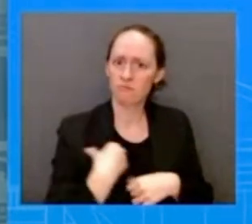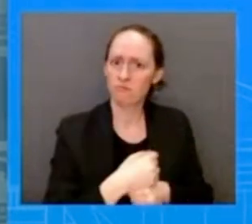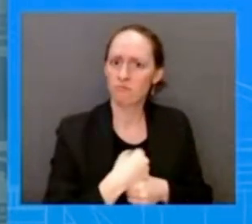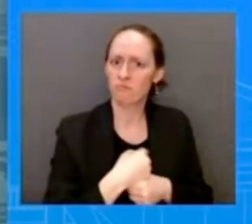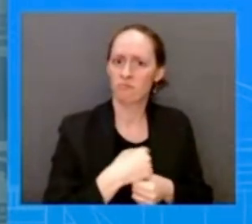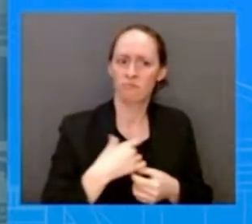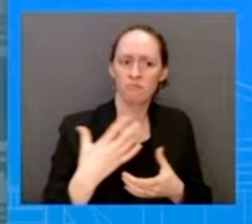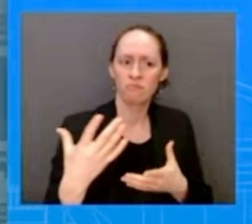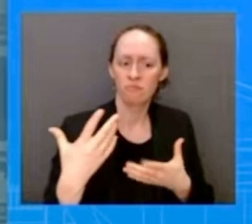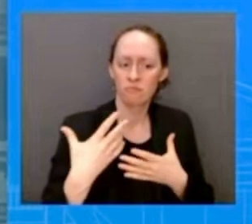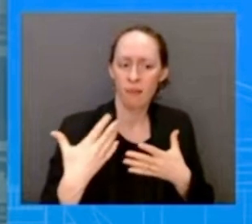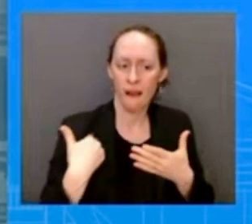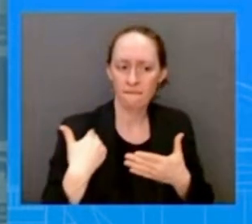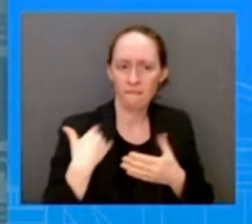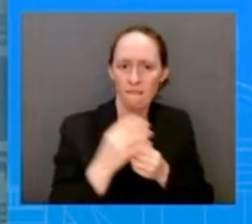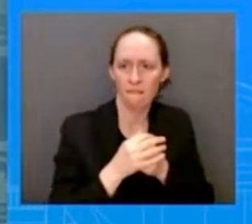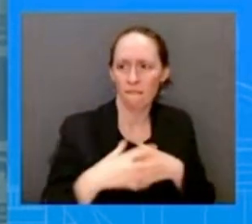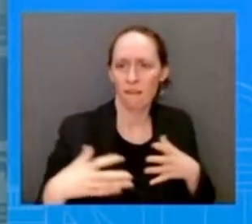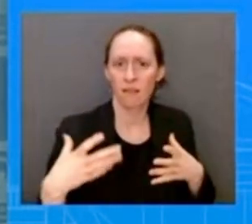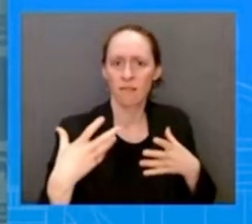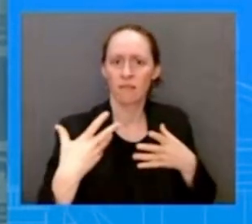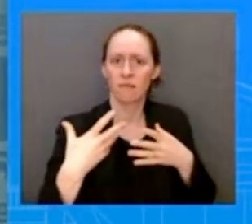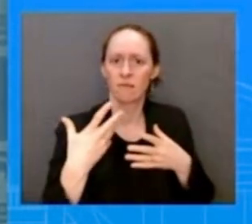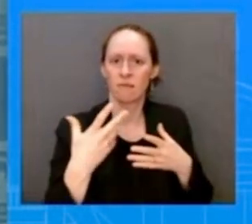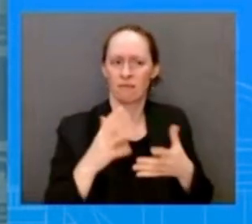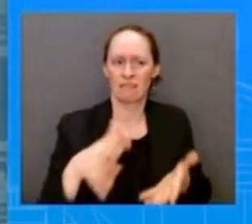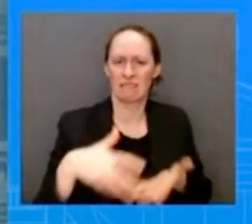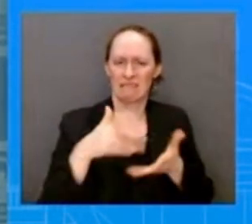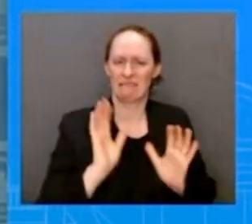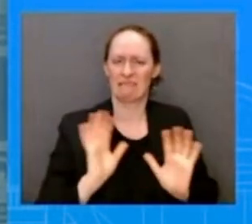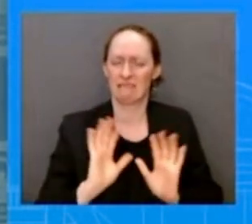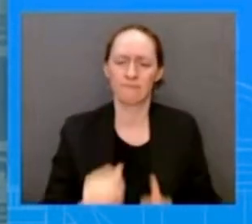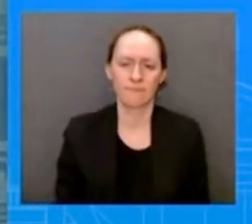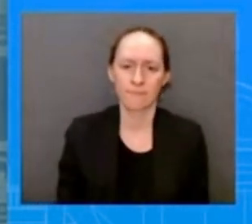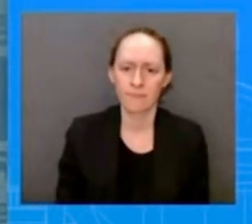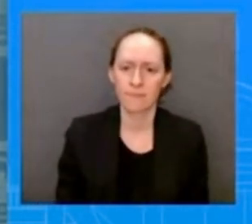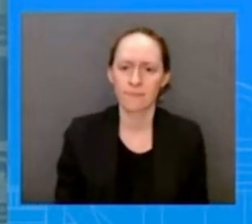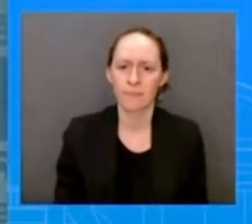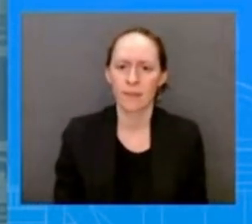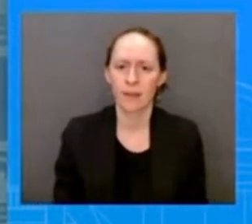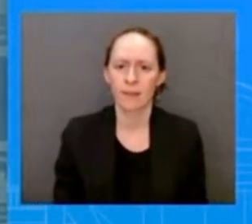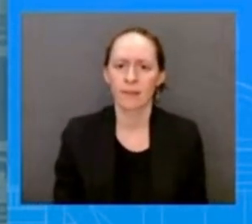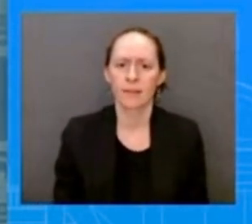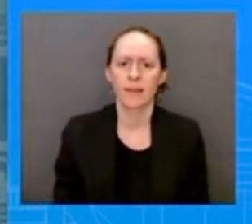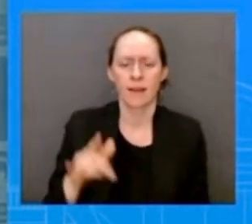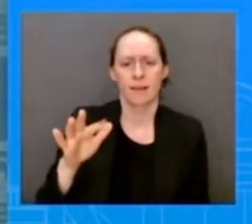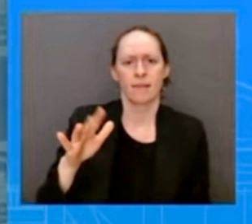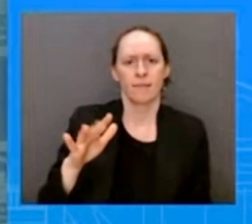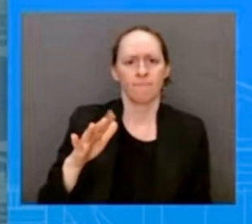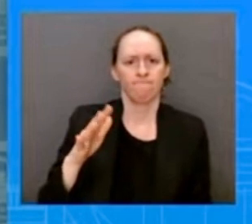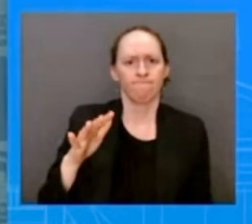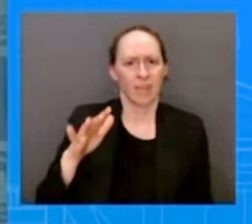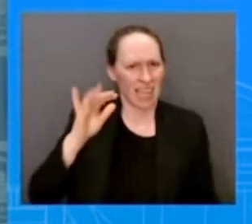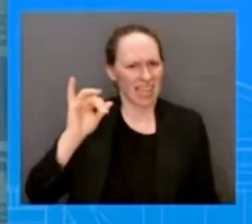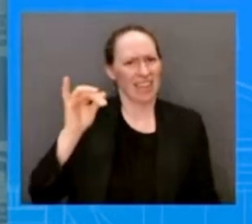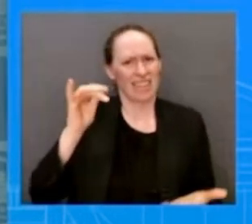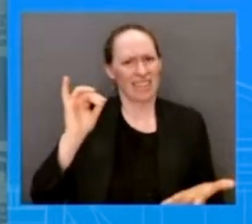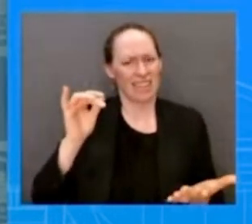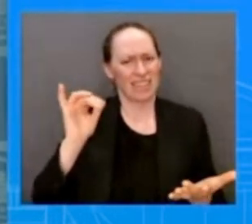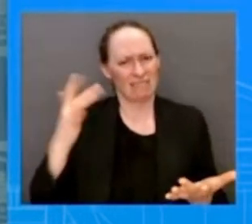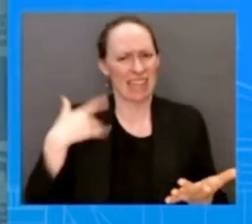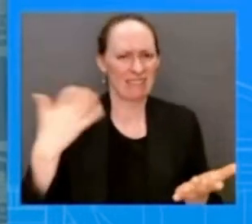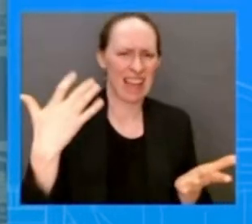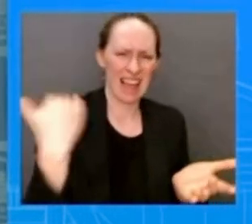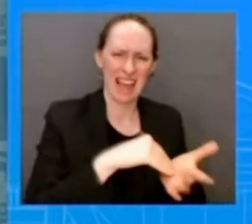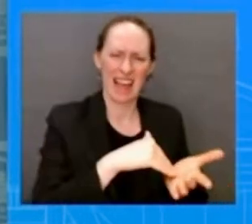what had been more than a couple years. That's why we wanted to get back in the Iran deal. The Iran deal right now is